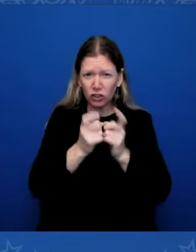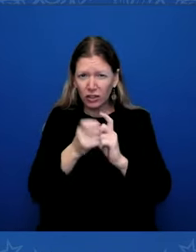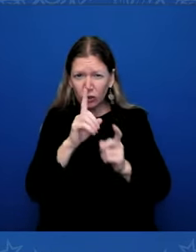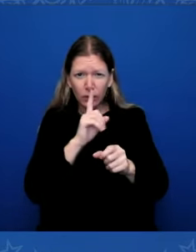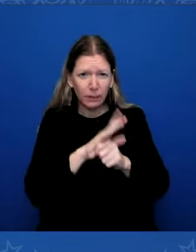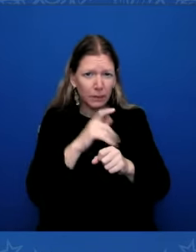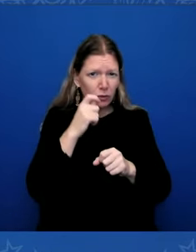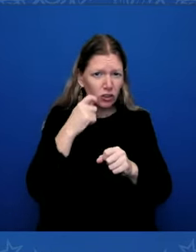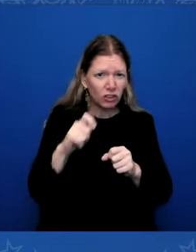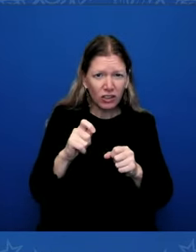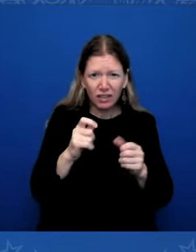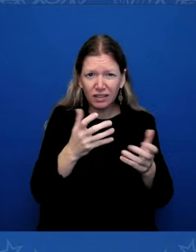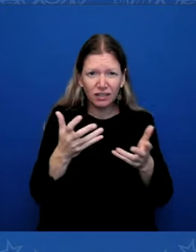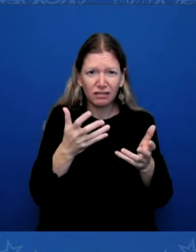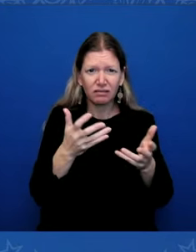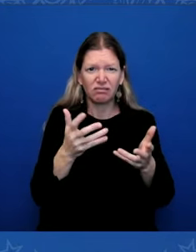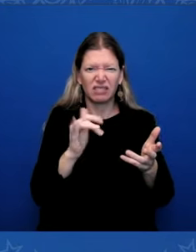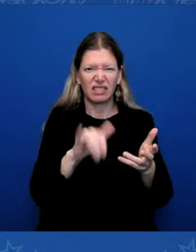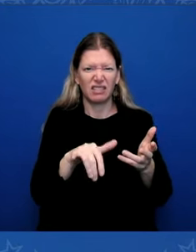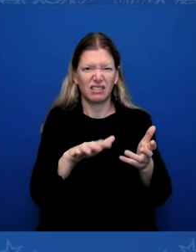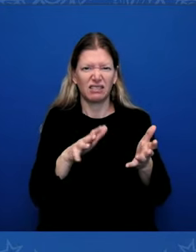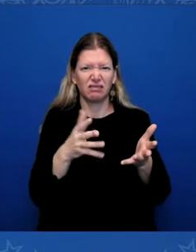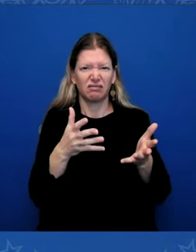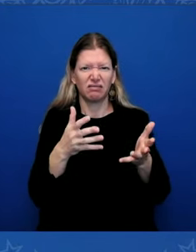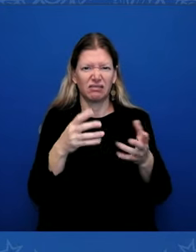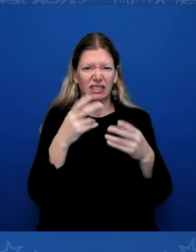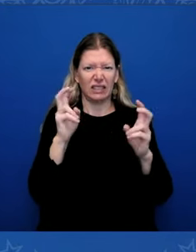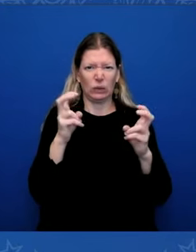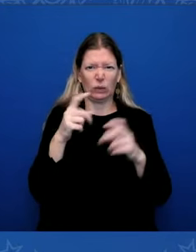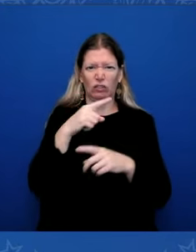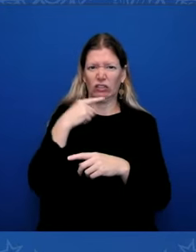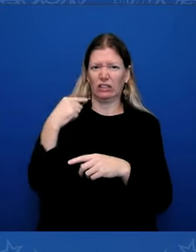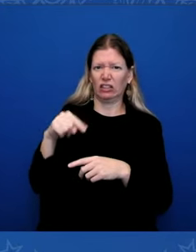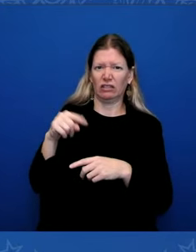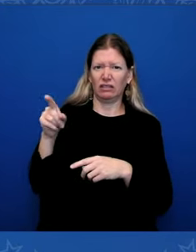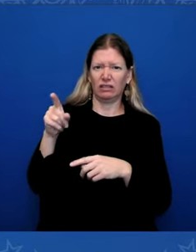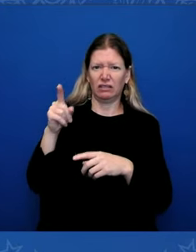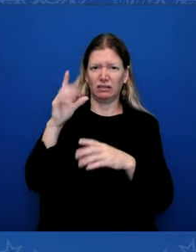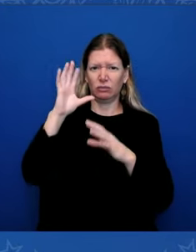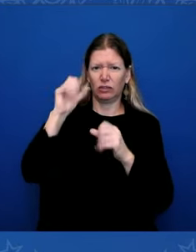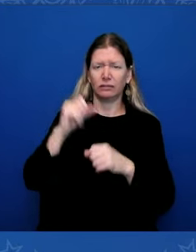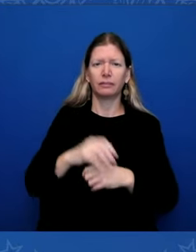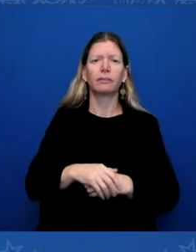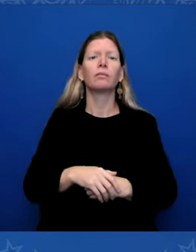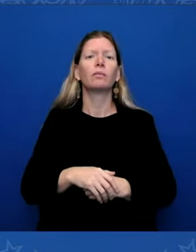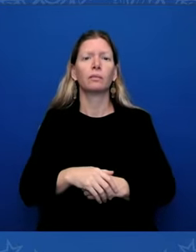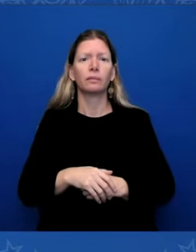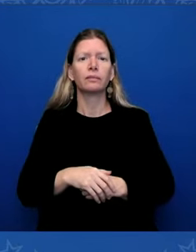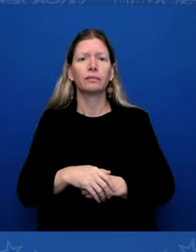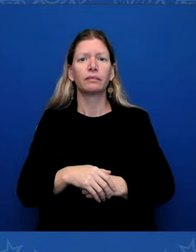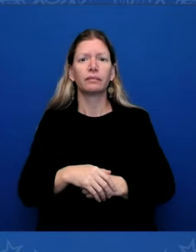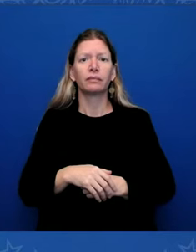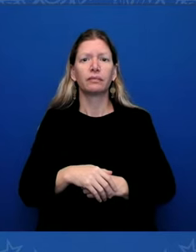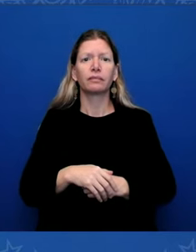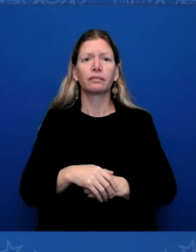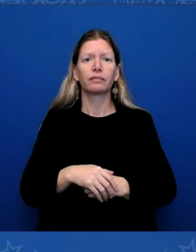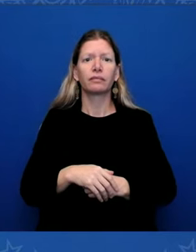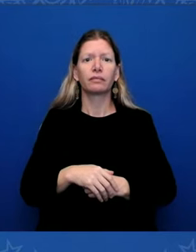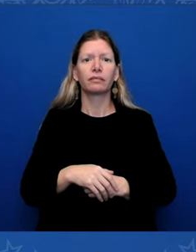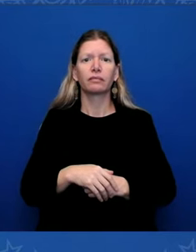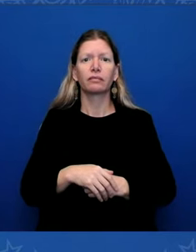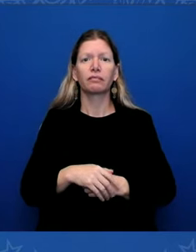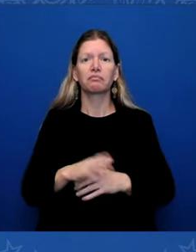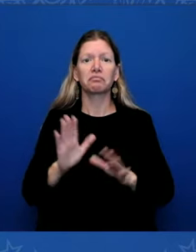which has representation. And and by the way, I am,